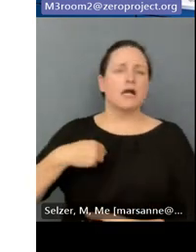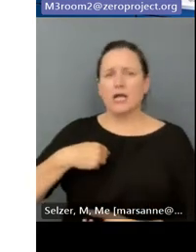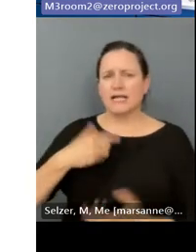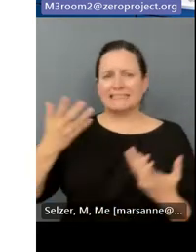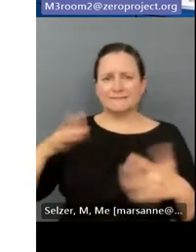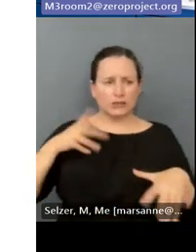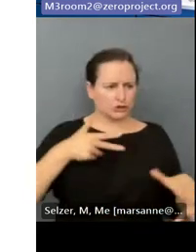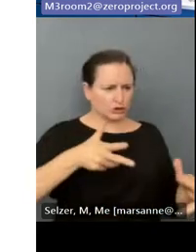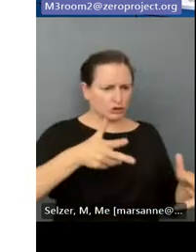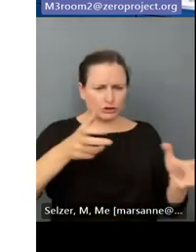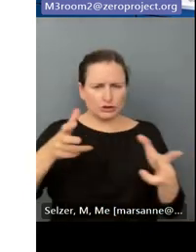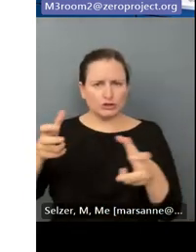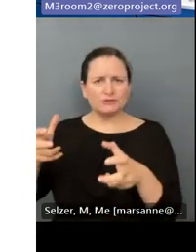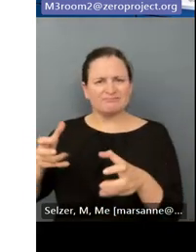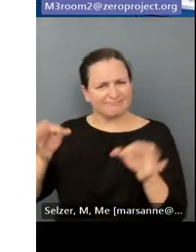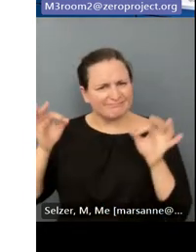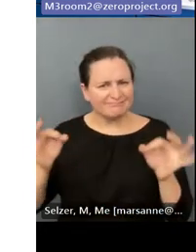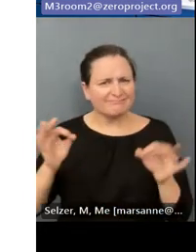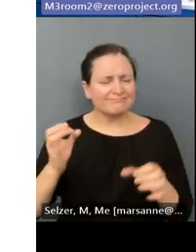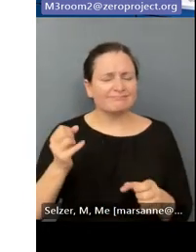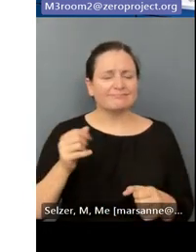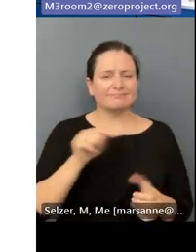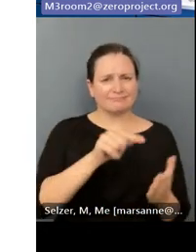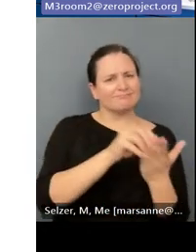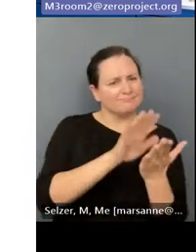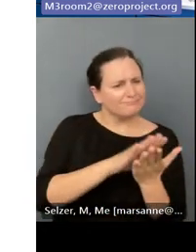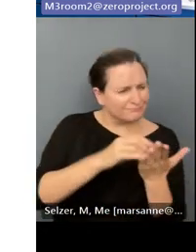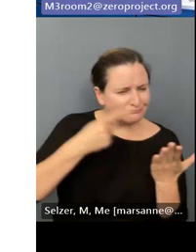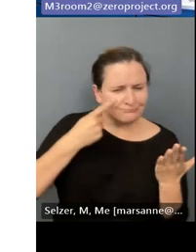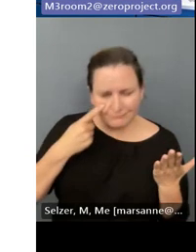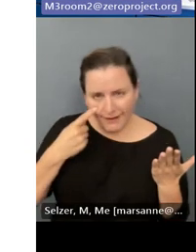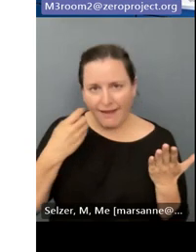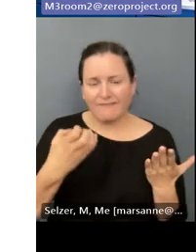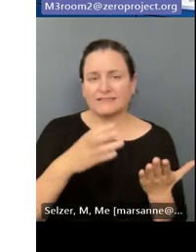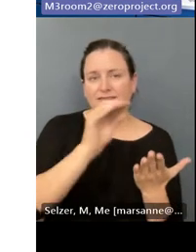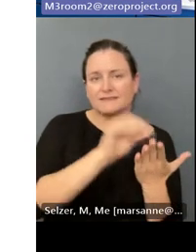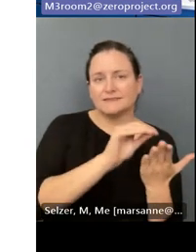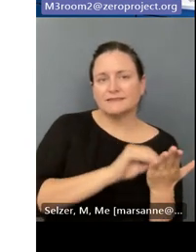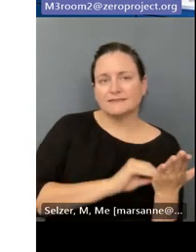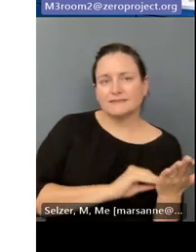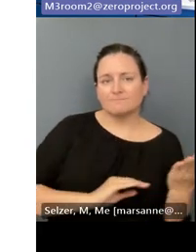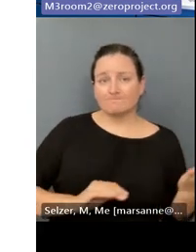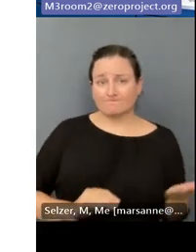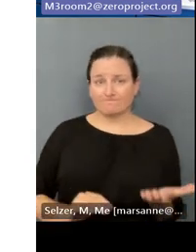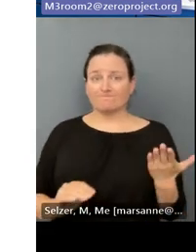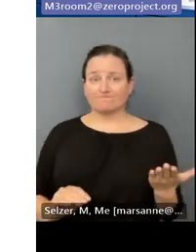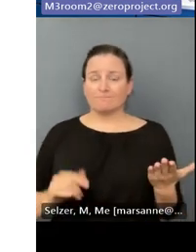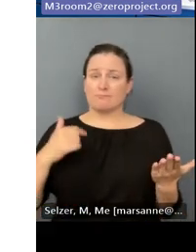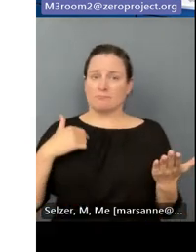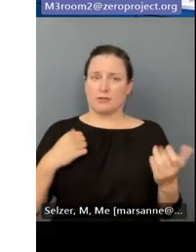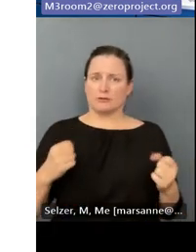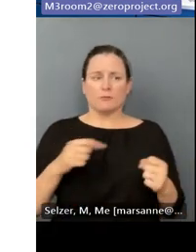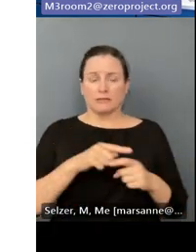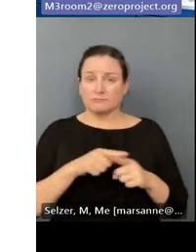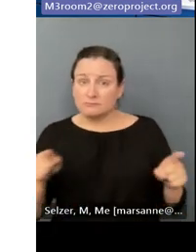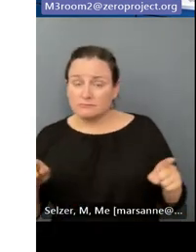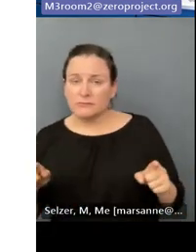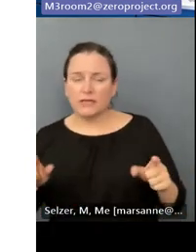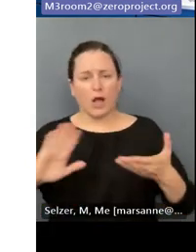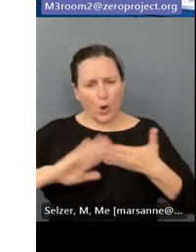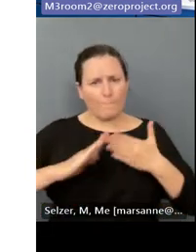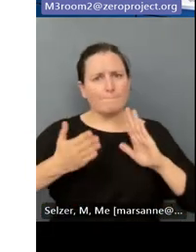take part of these communities build connection based on a strong supportive collective sense. So